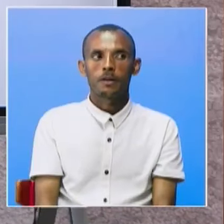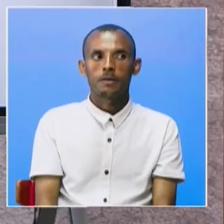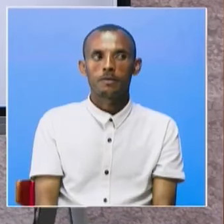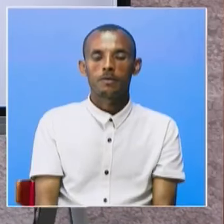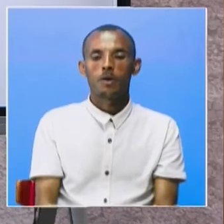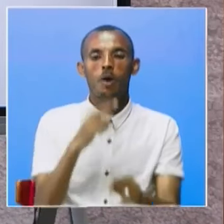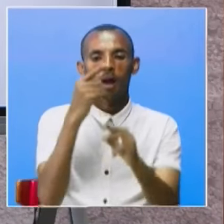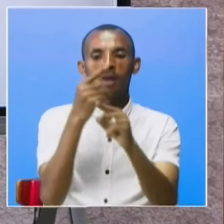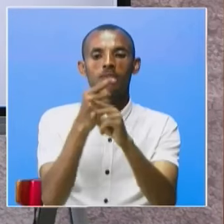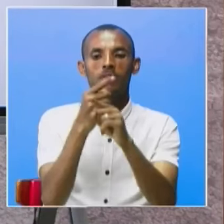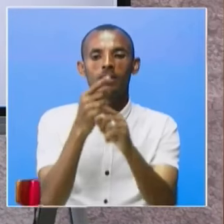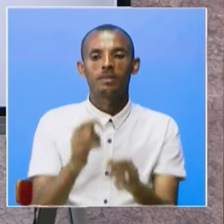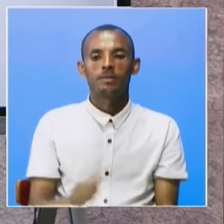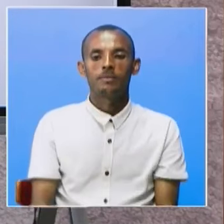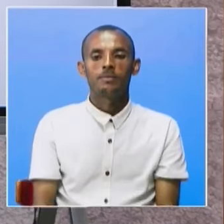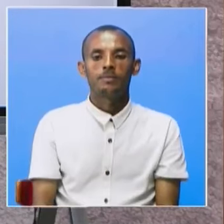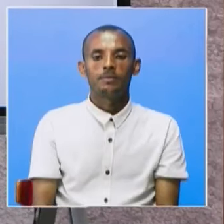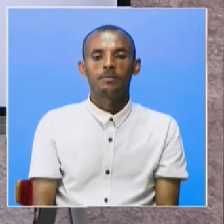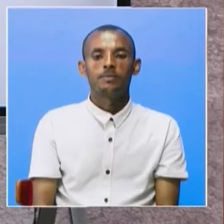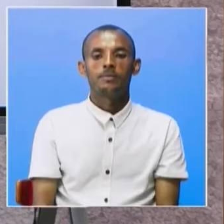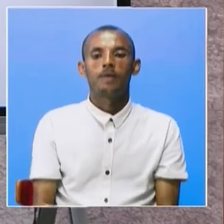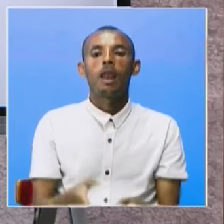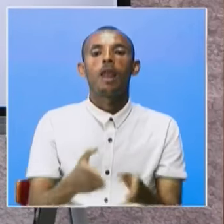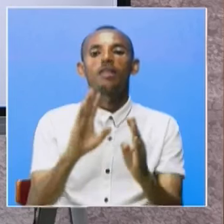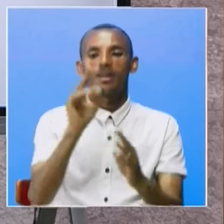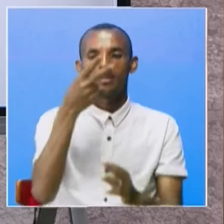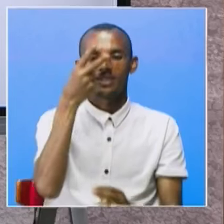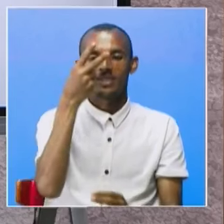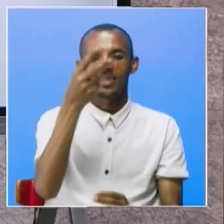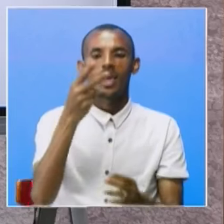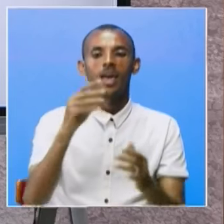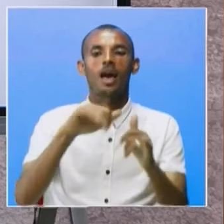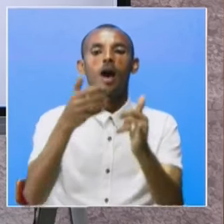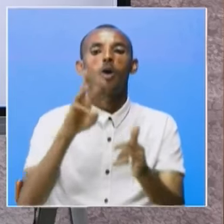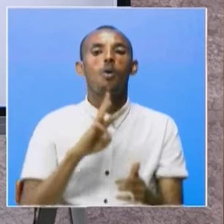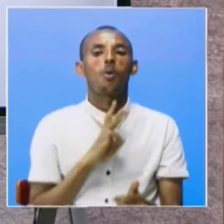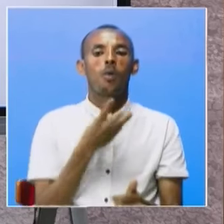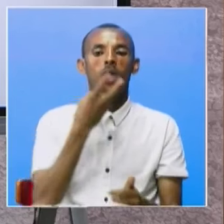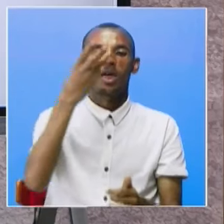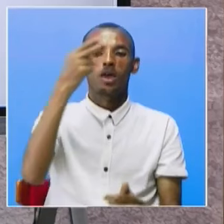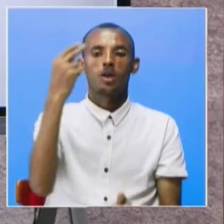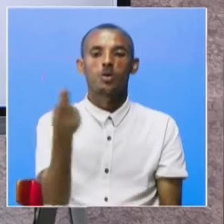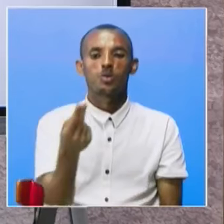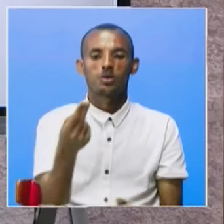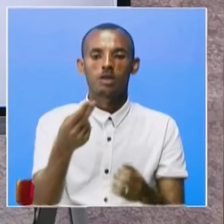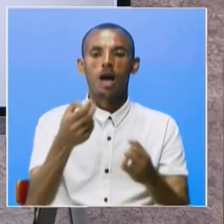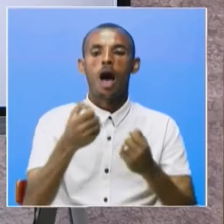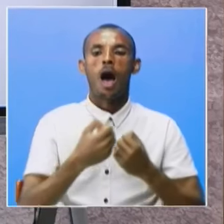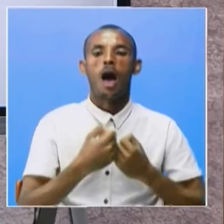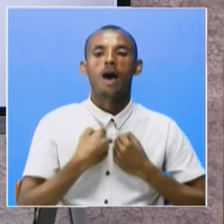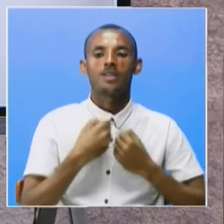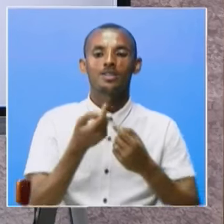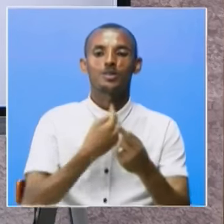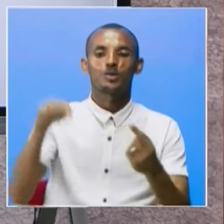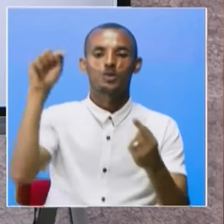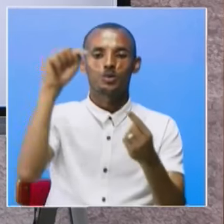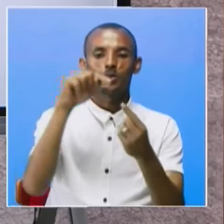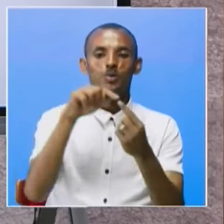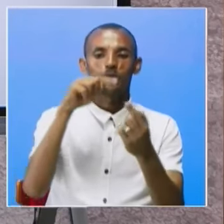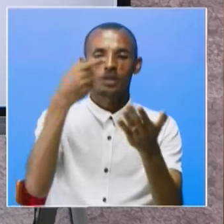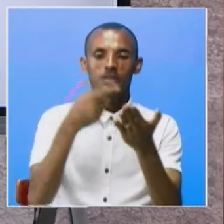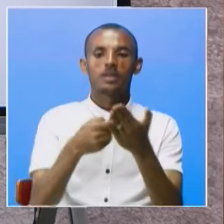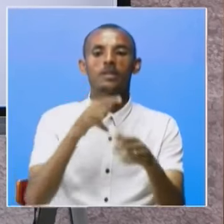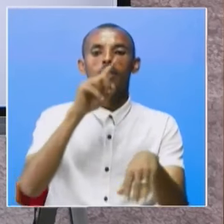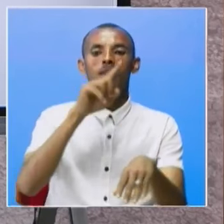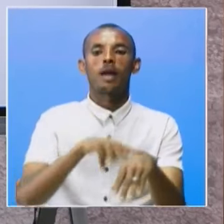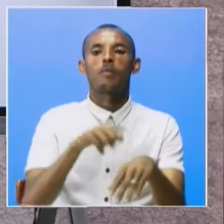All right. Let us see how we use has to. This time you have to